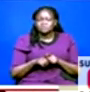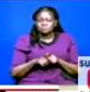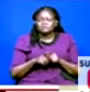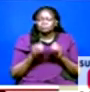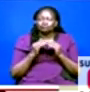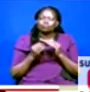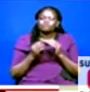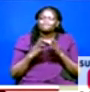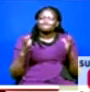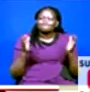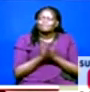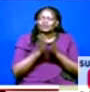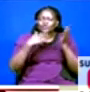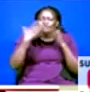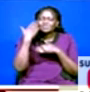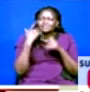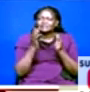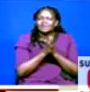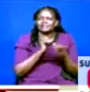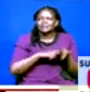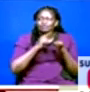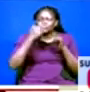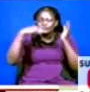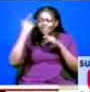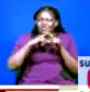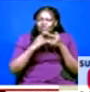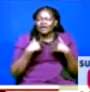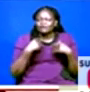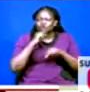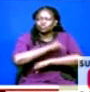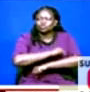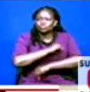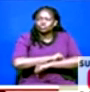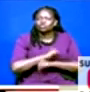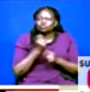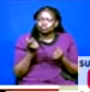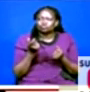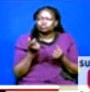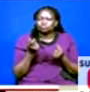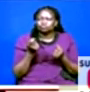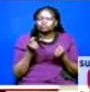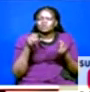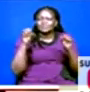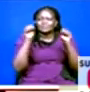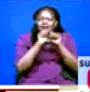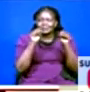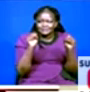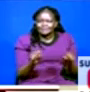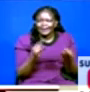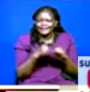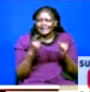And universities, and of course, when you go to university, now we have schools within a system. Yeah. But